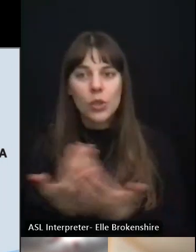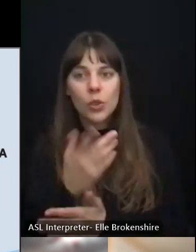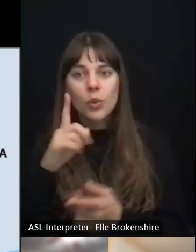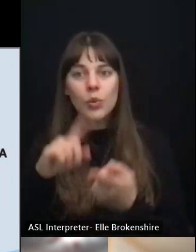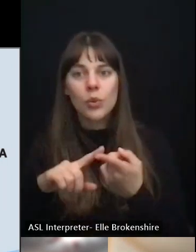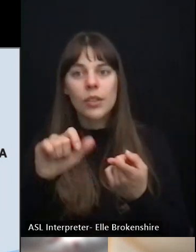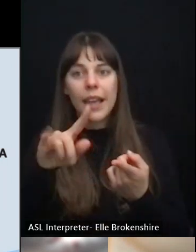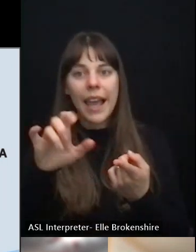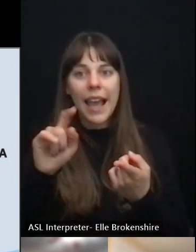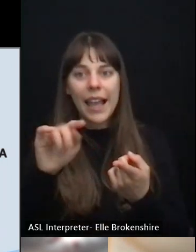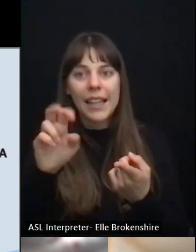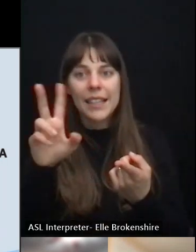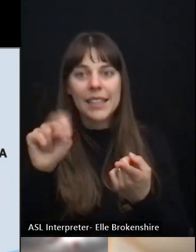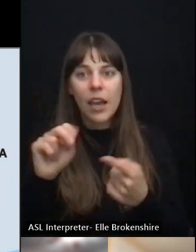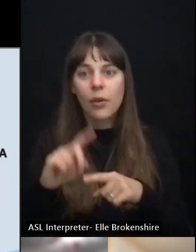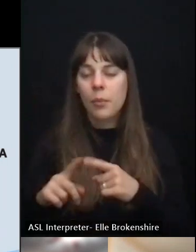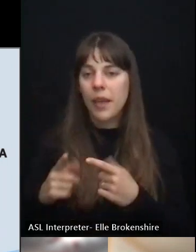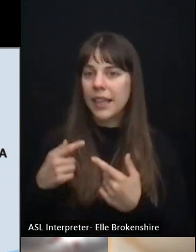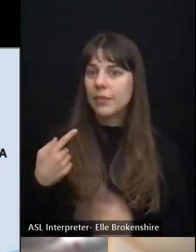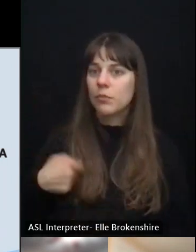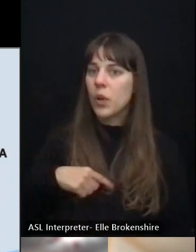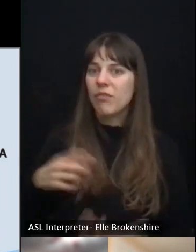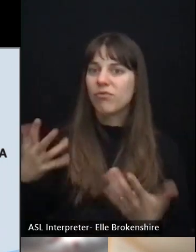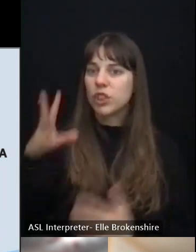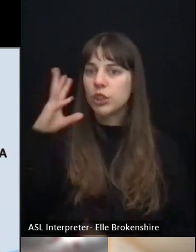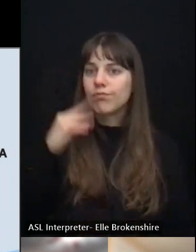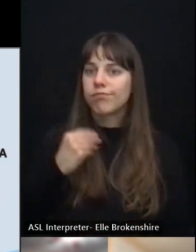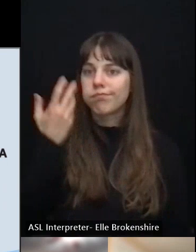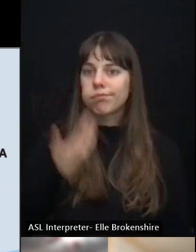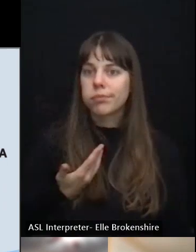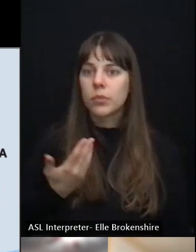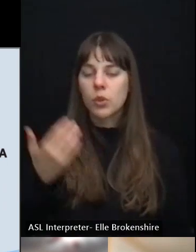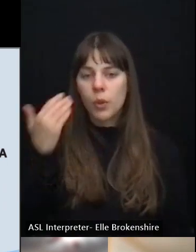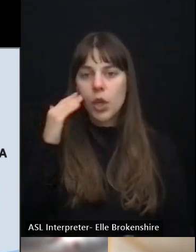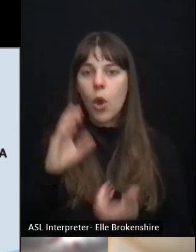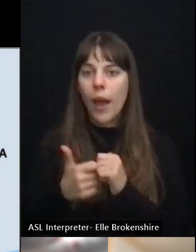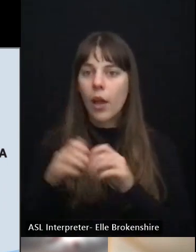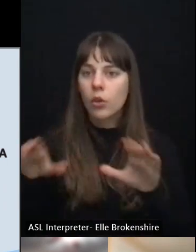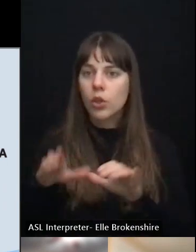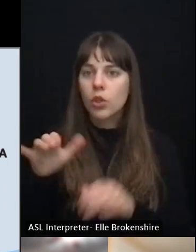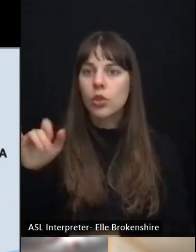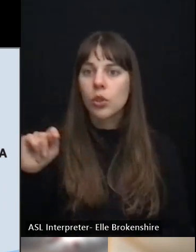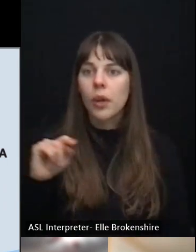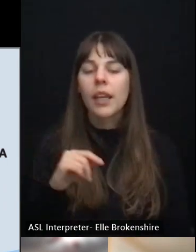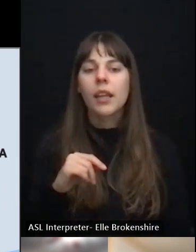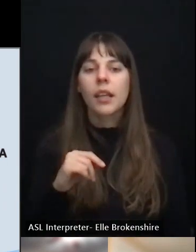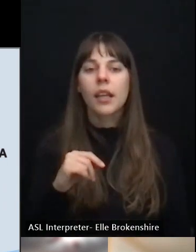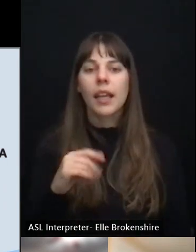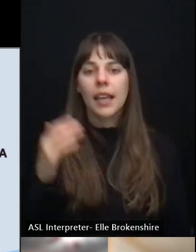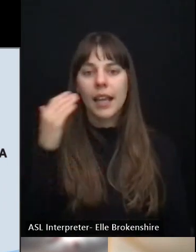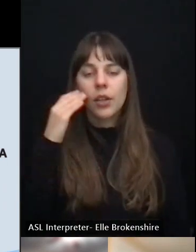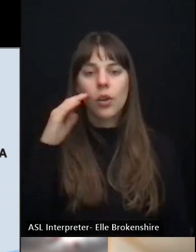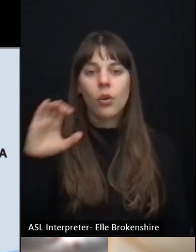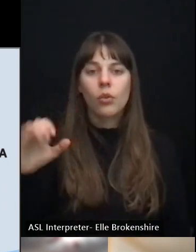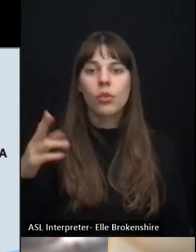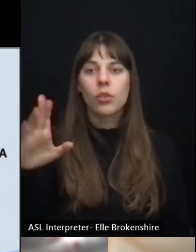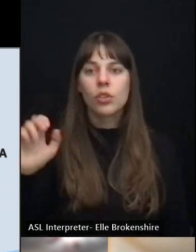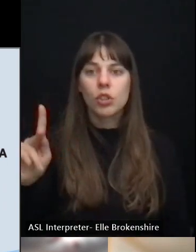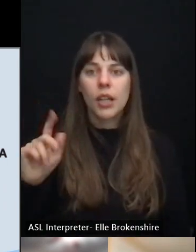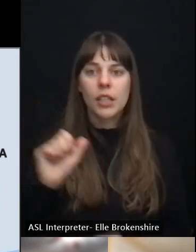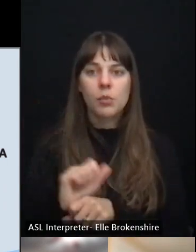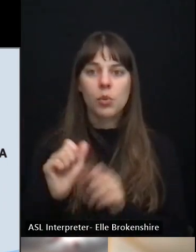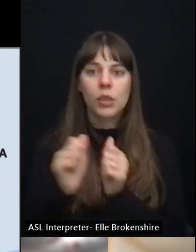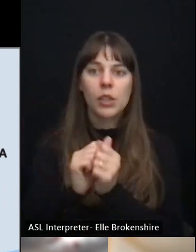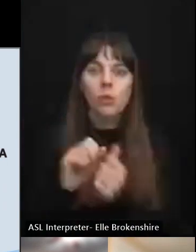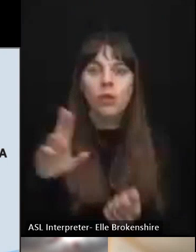Pittsburgh. We do know how to do this as long as we all know that it is happening, right? So, and I know Chuck has been working with the